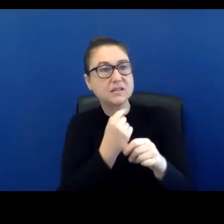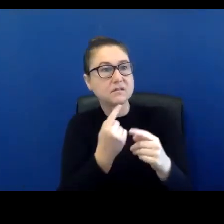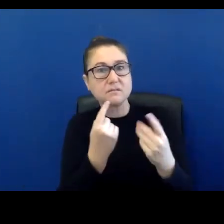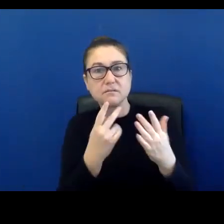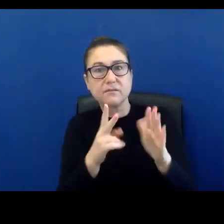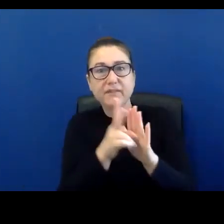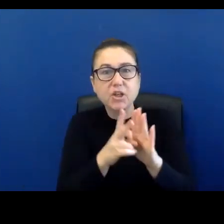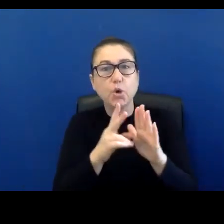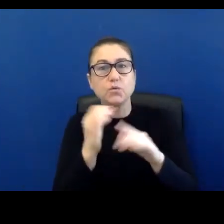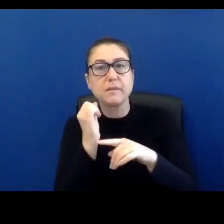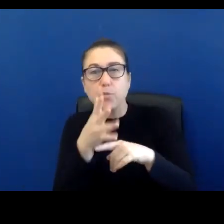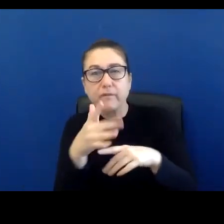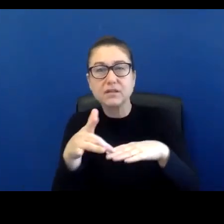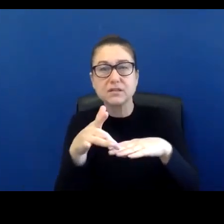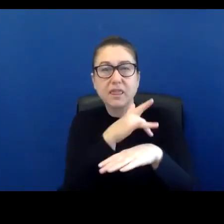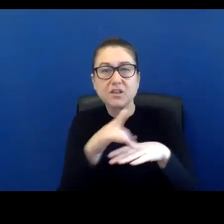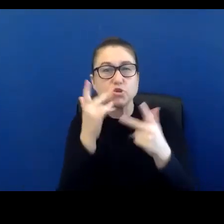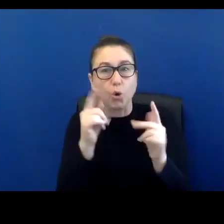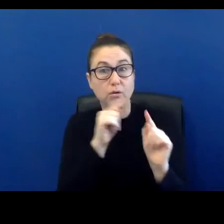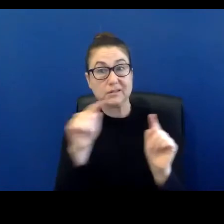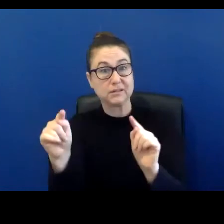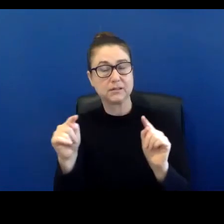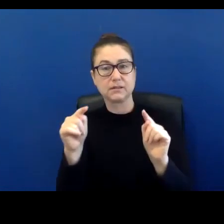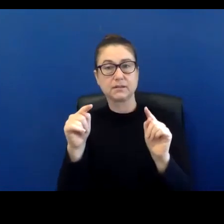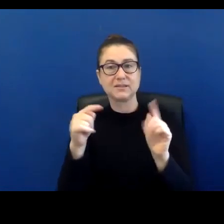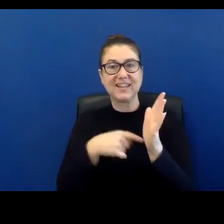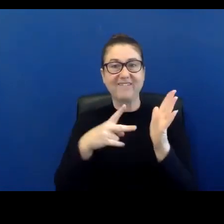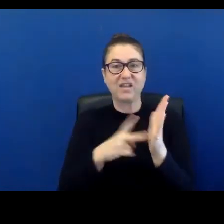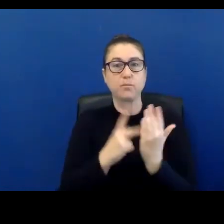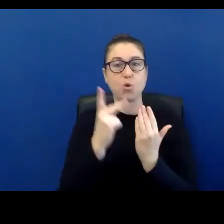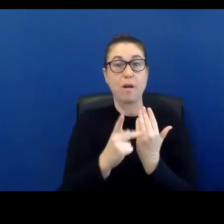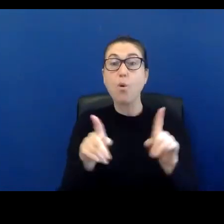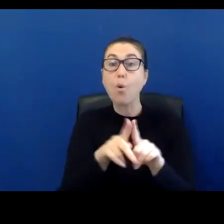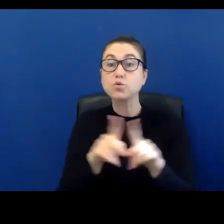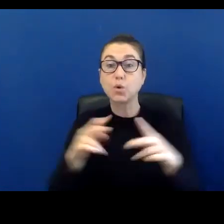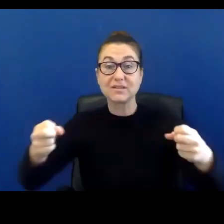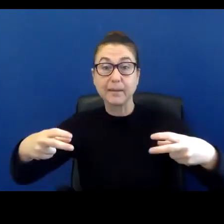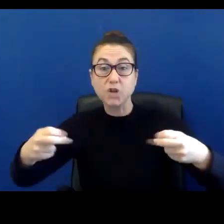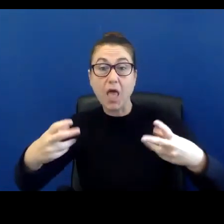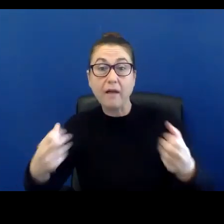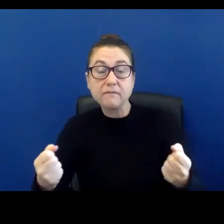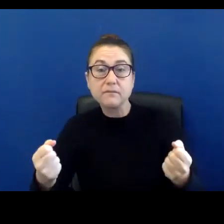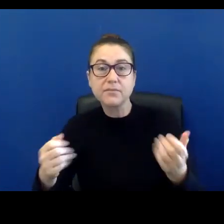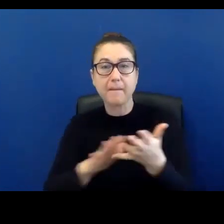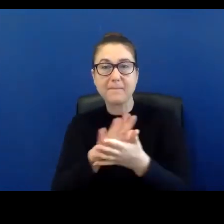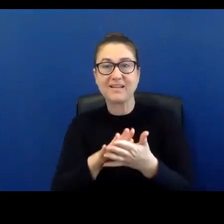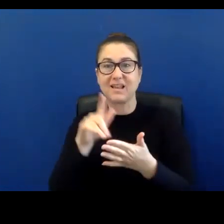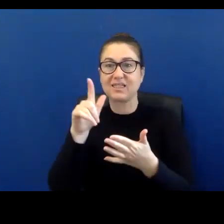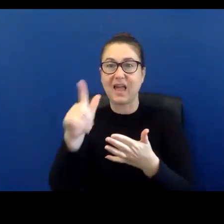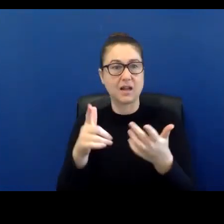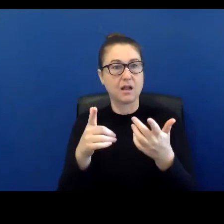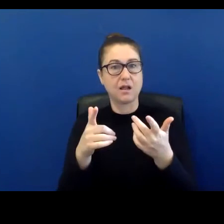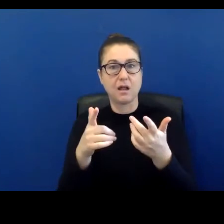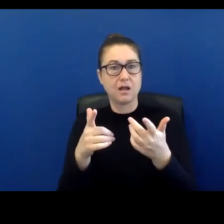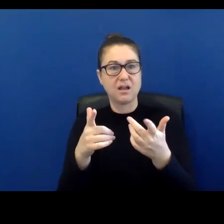they can access programs that where they're subtitled, so where the language of the program is not